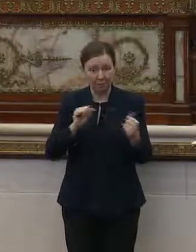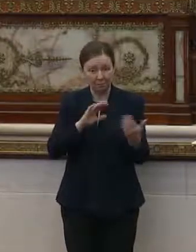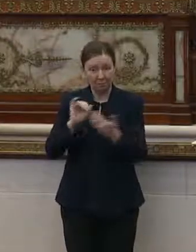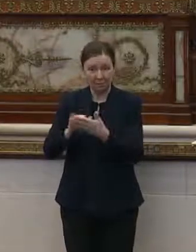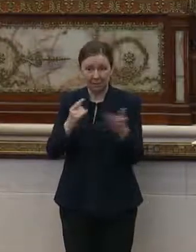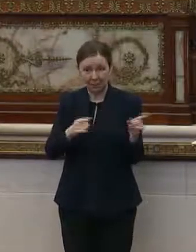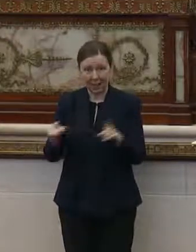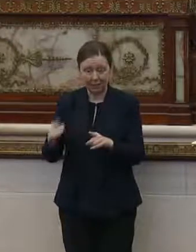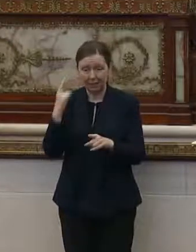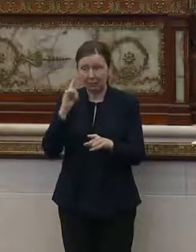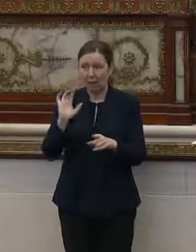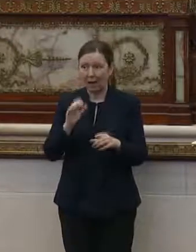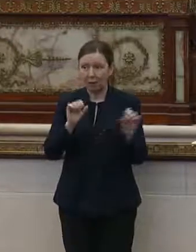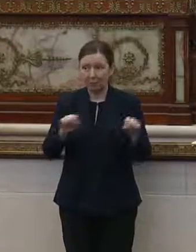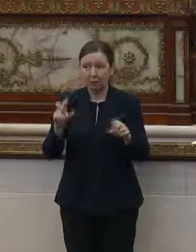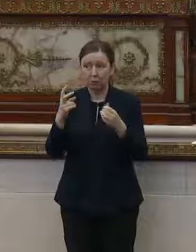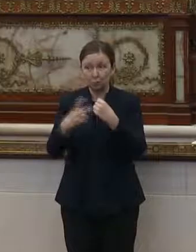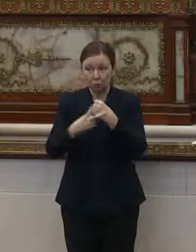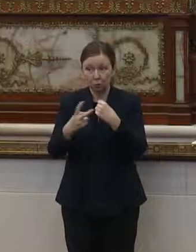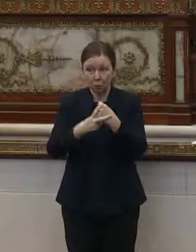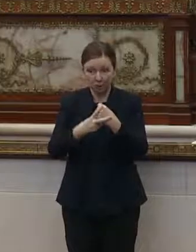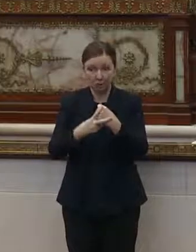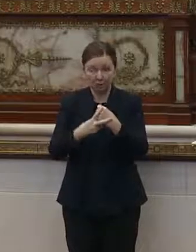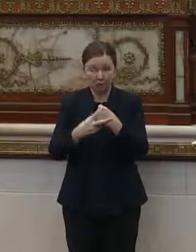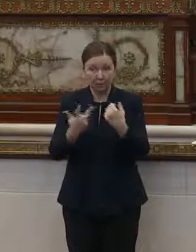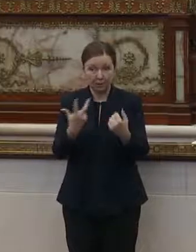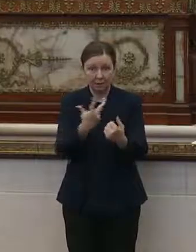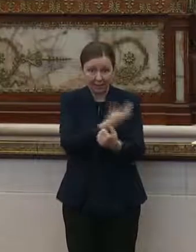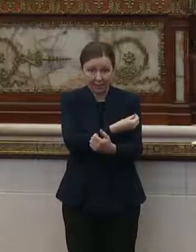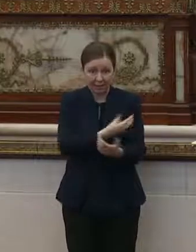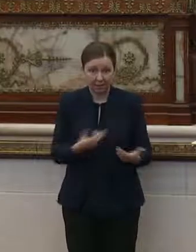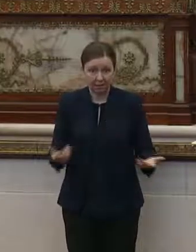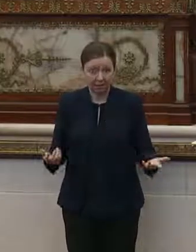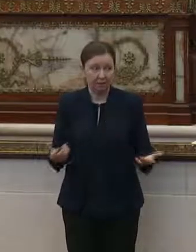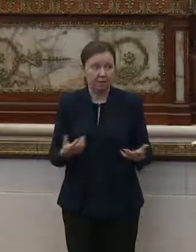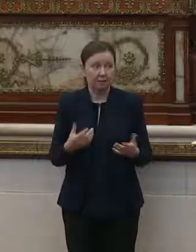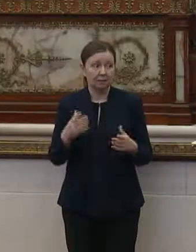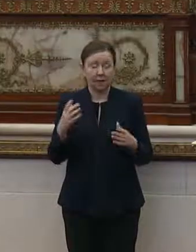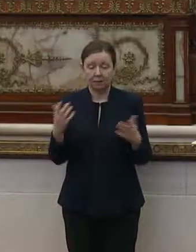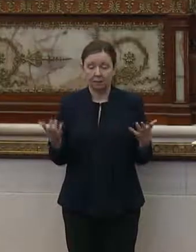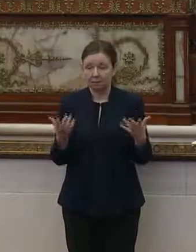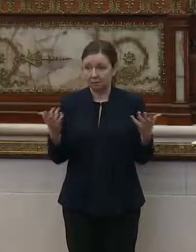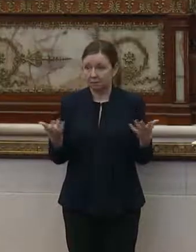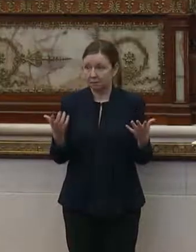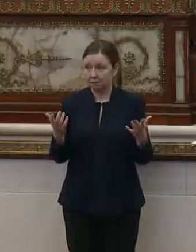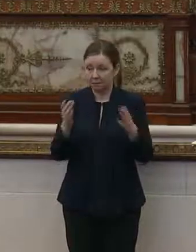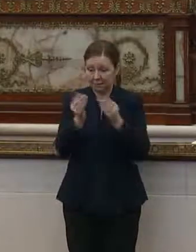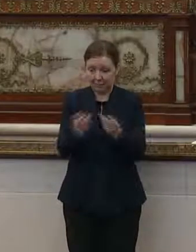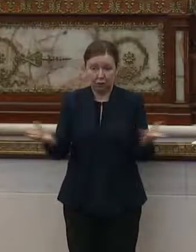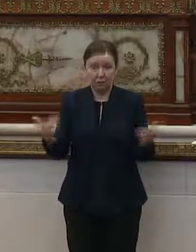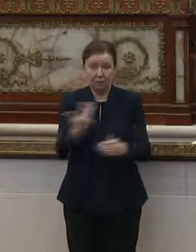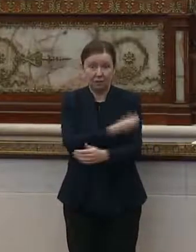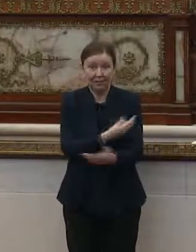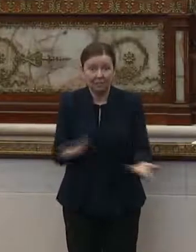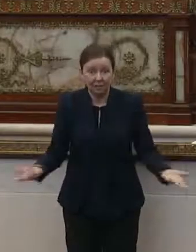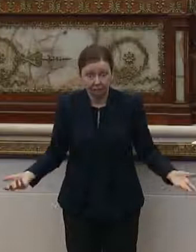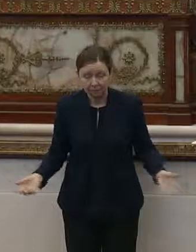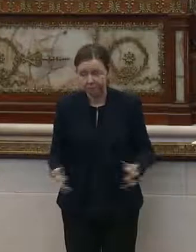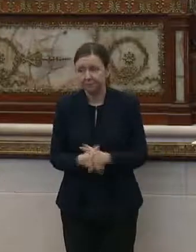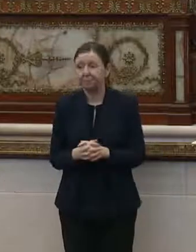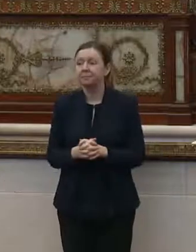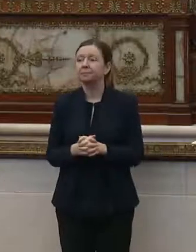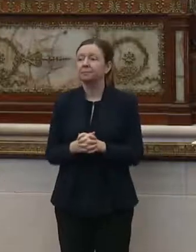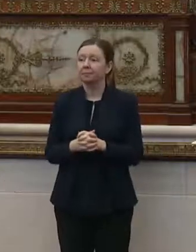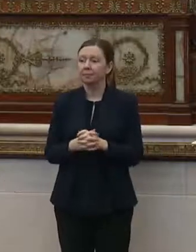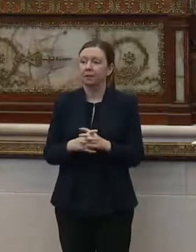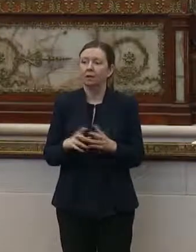taking place as far as our ability to store the vaccine and in the distribution of the vaccine? Yeah, so that